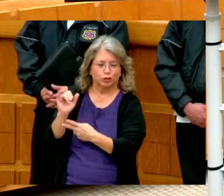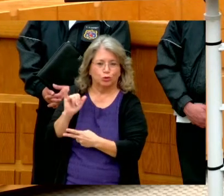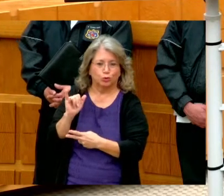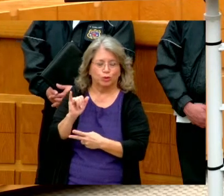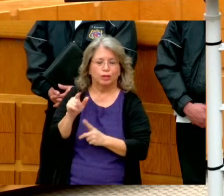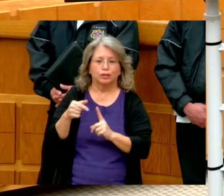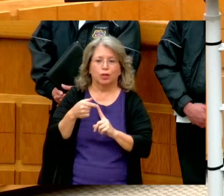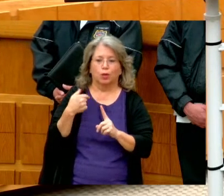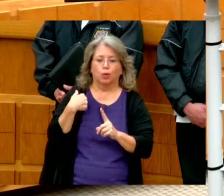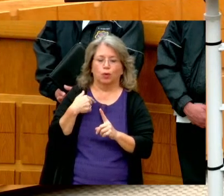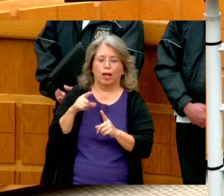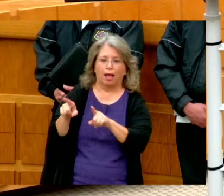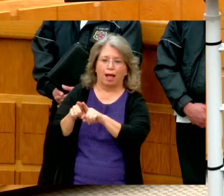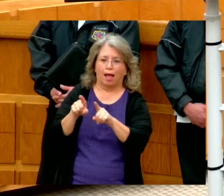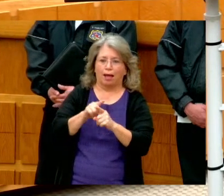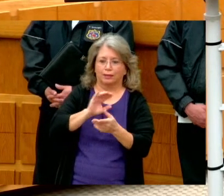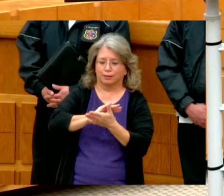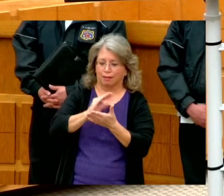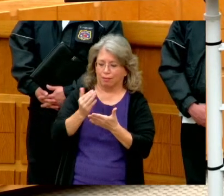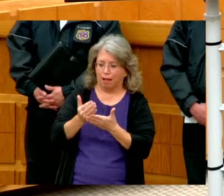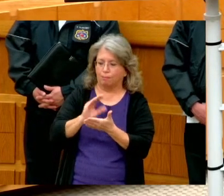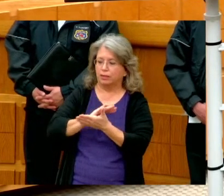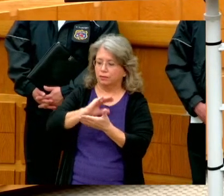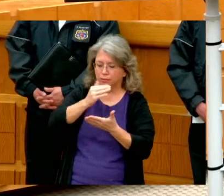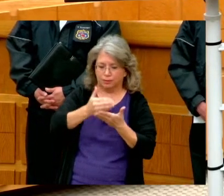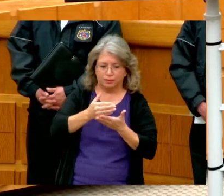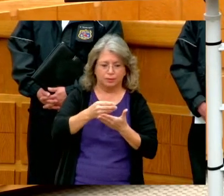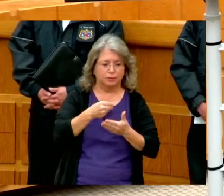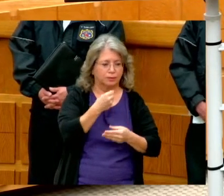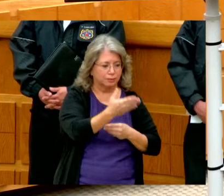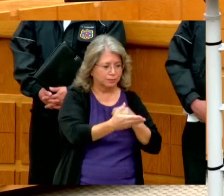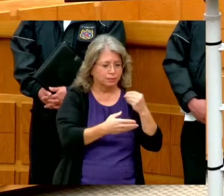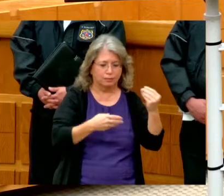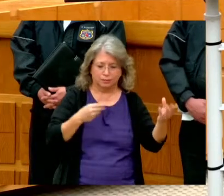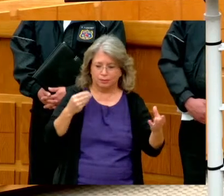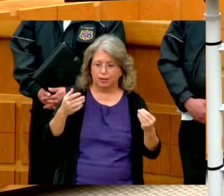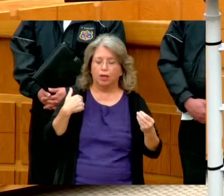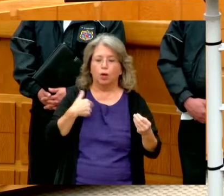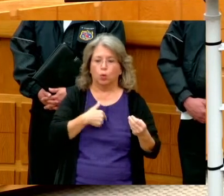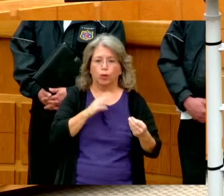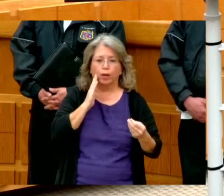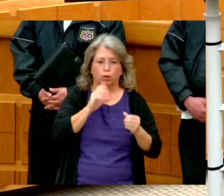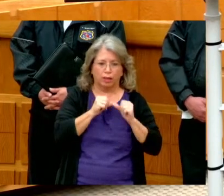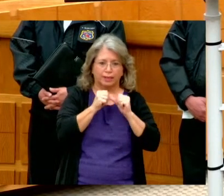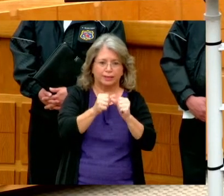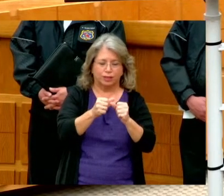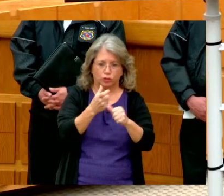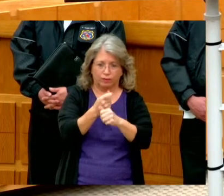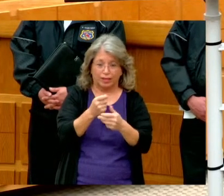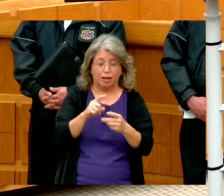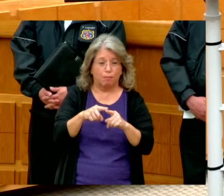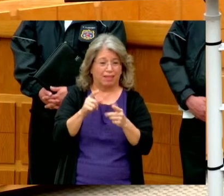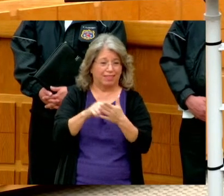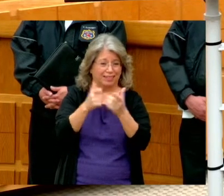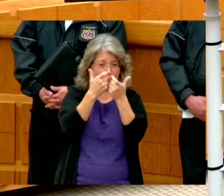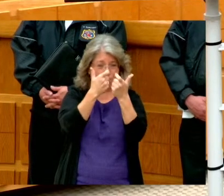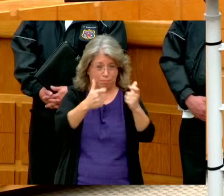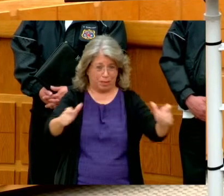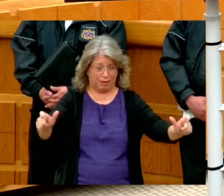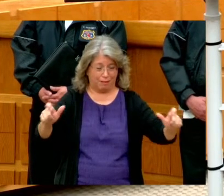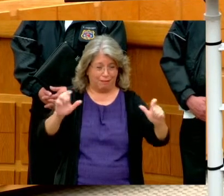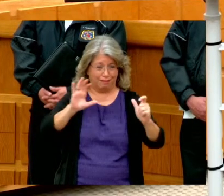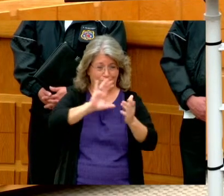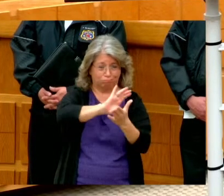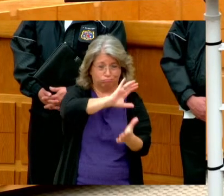to individual providers, of which we're one, we're going to keep vaccinating. But this mega center, the goal is, cross your fingers, we